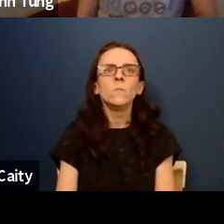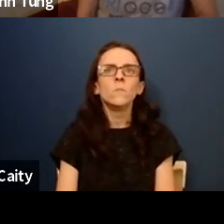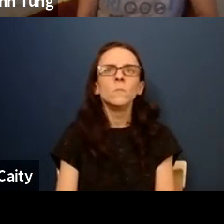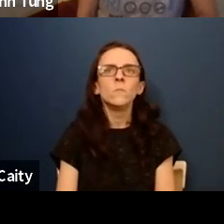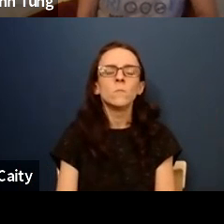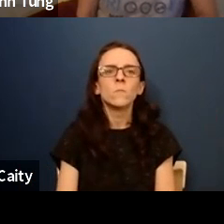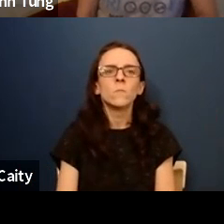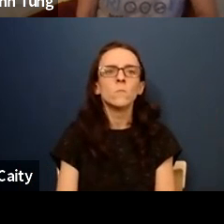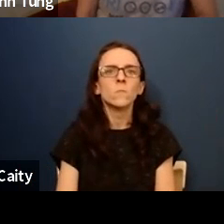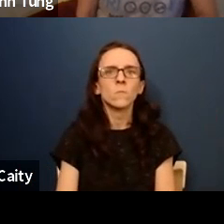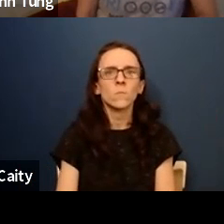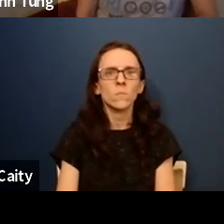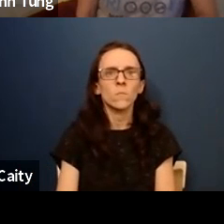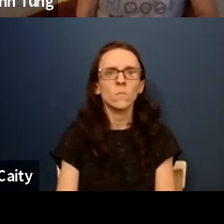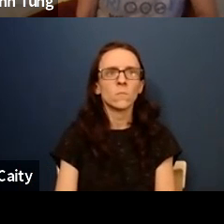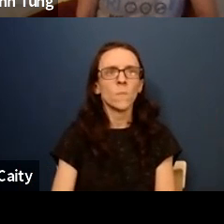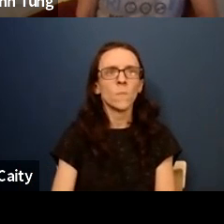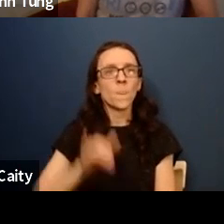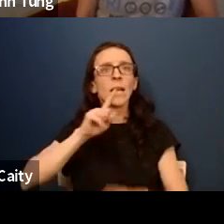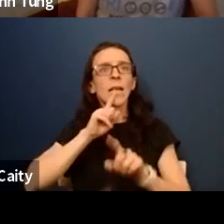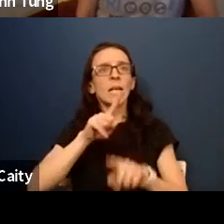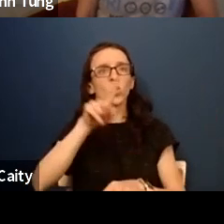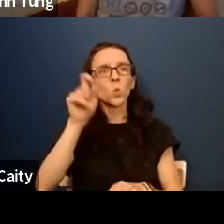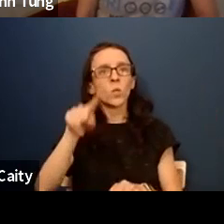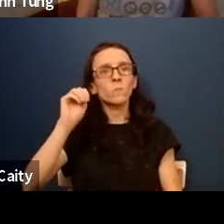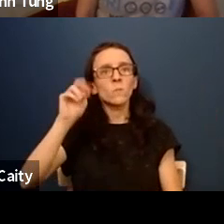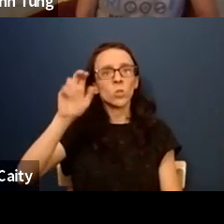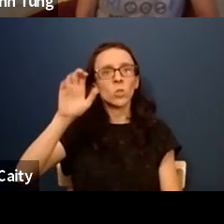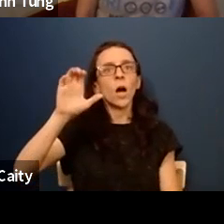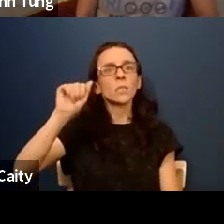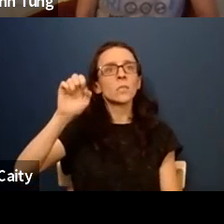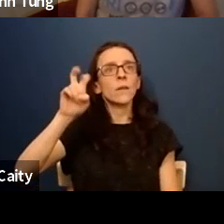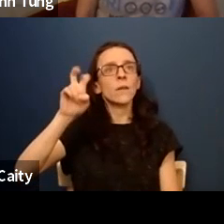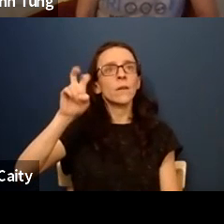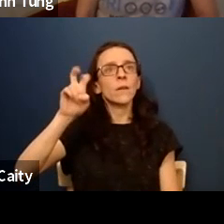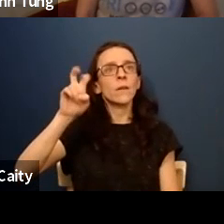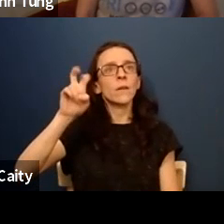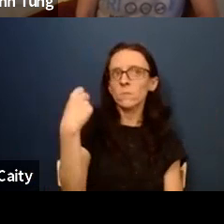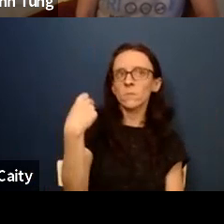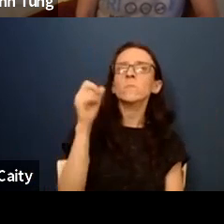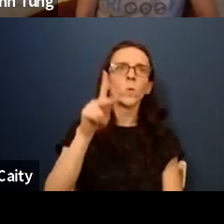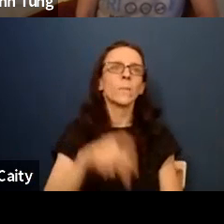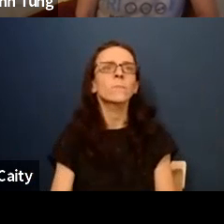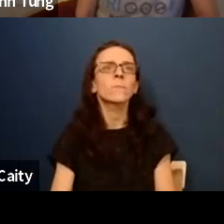Does that answer your question, Mr. Acevedo? You good? Yeah, okay.